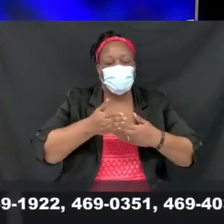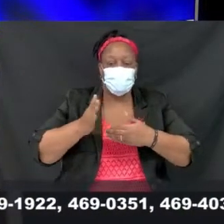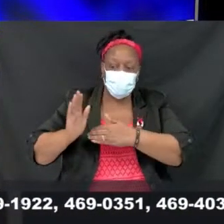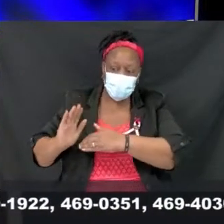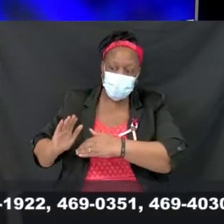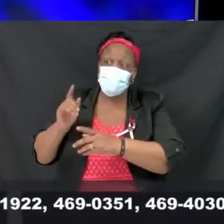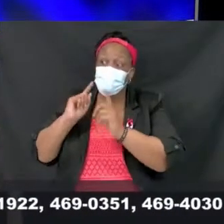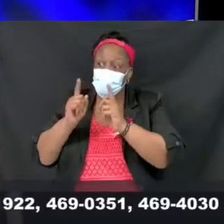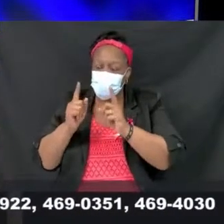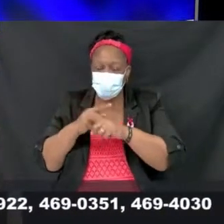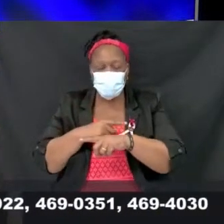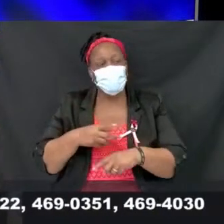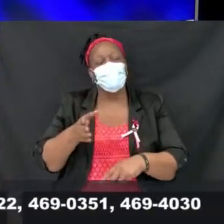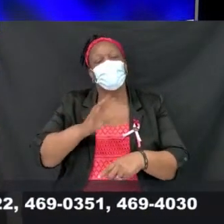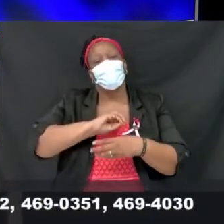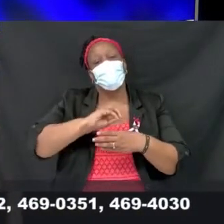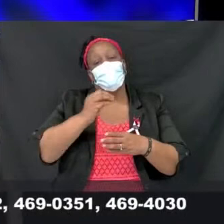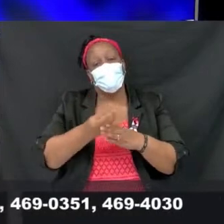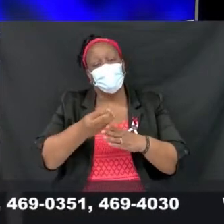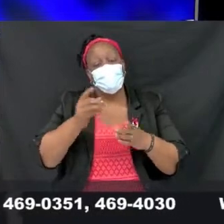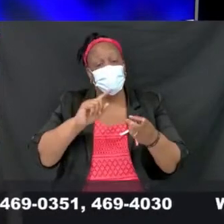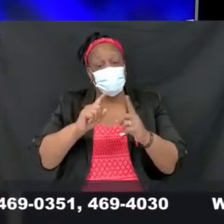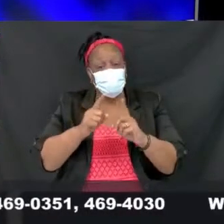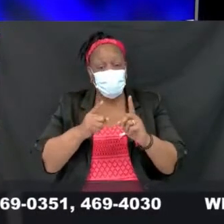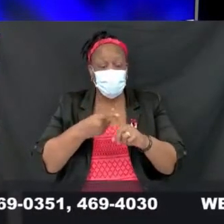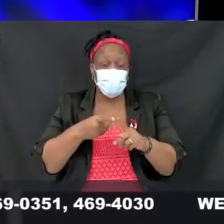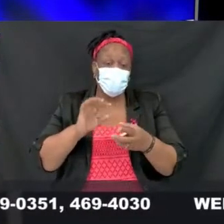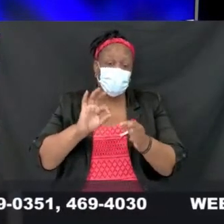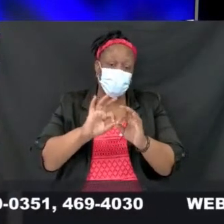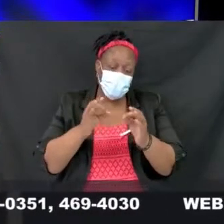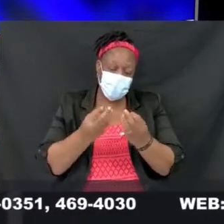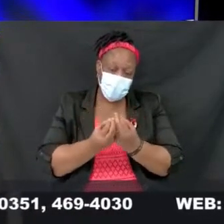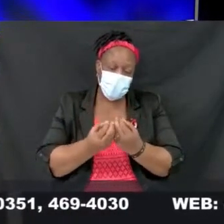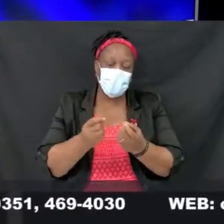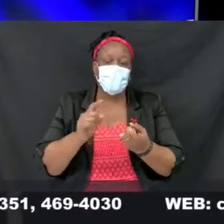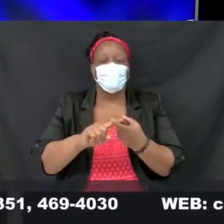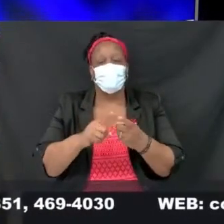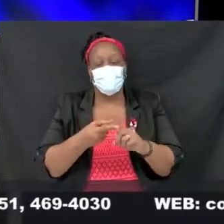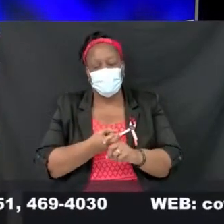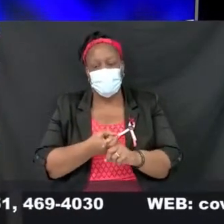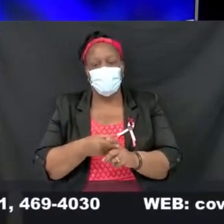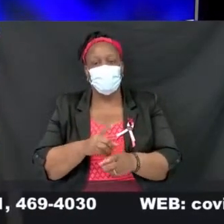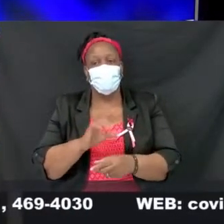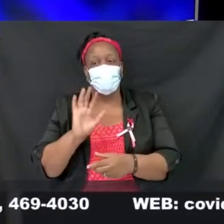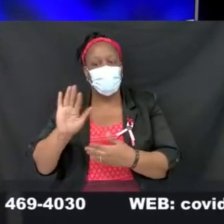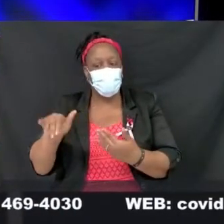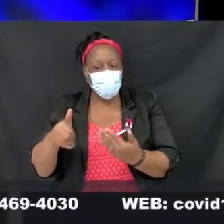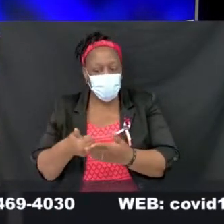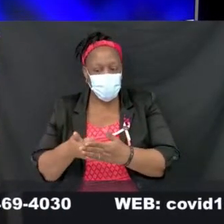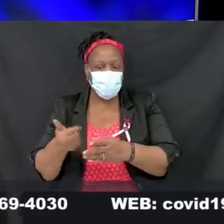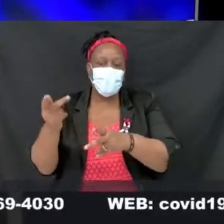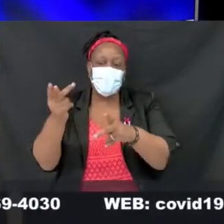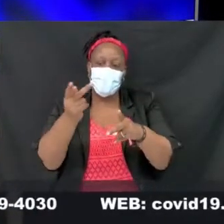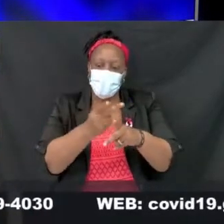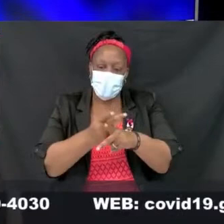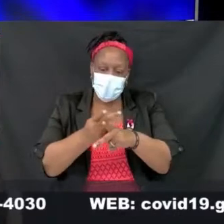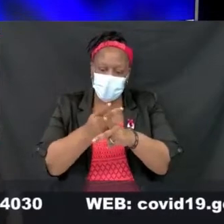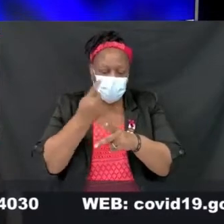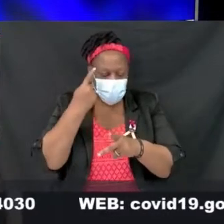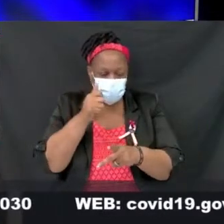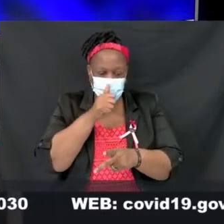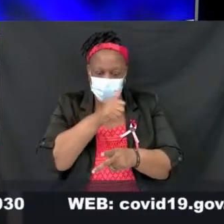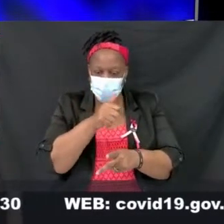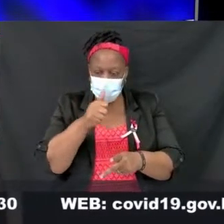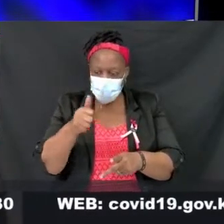the regulations and the protocols. Again, each one, hold one, take one, get